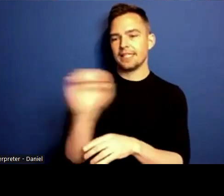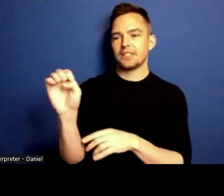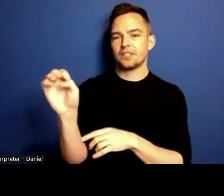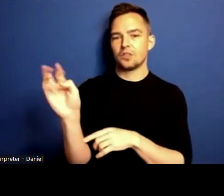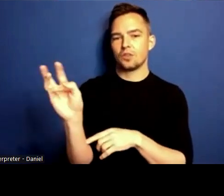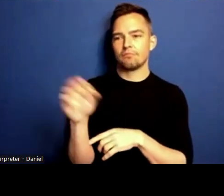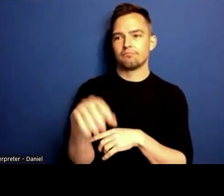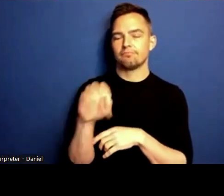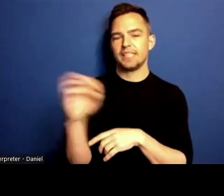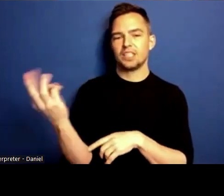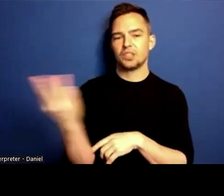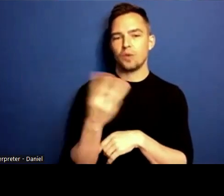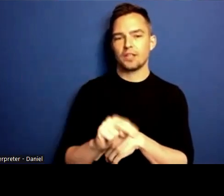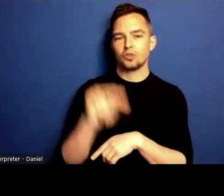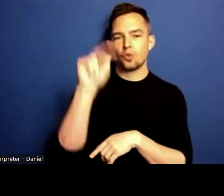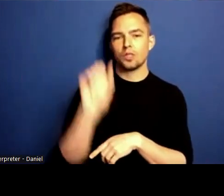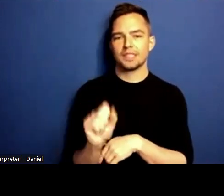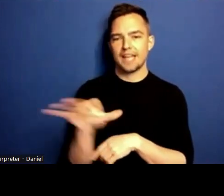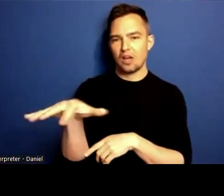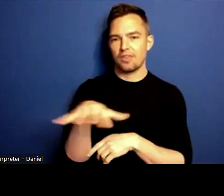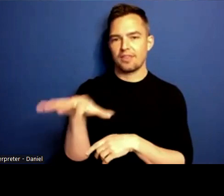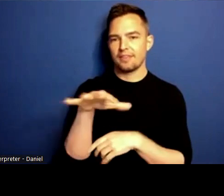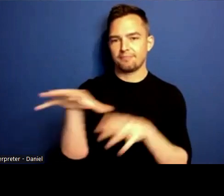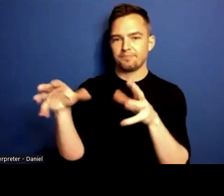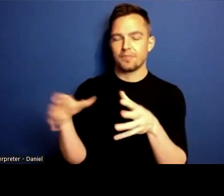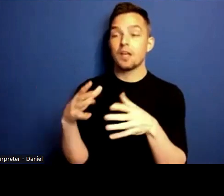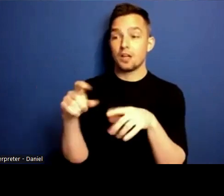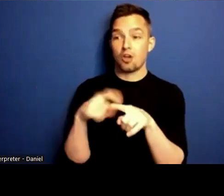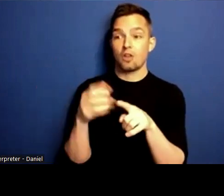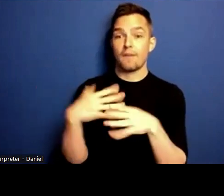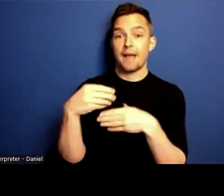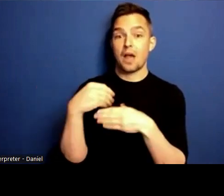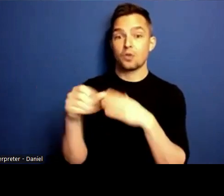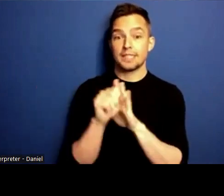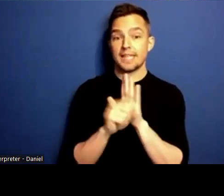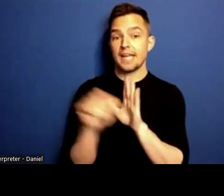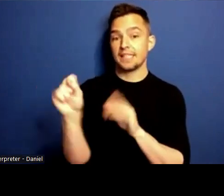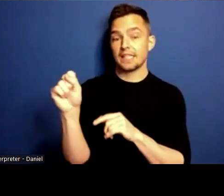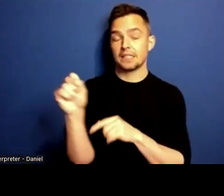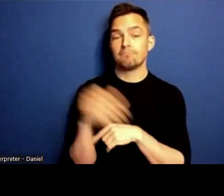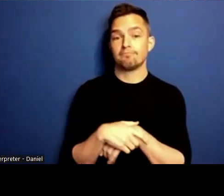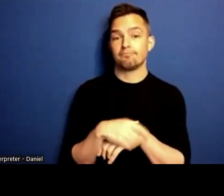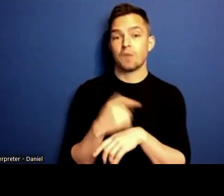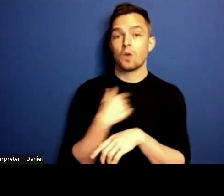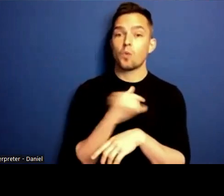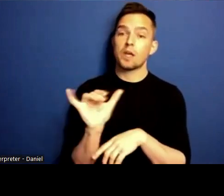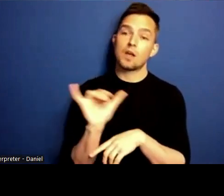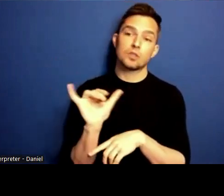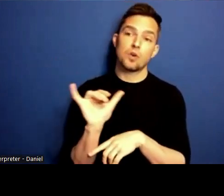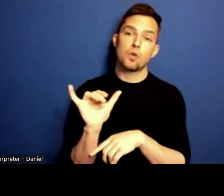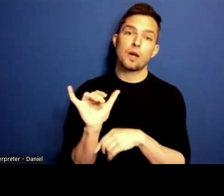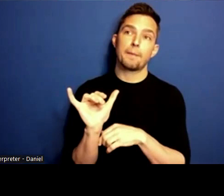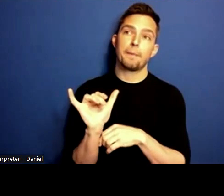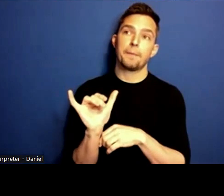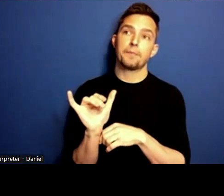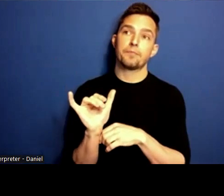south. And we do get callers from out of state. And we do,